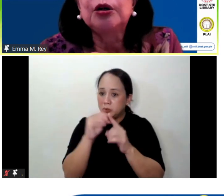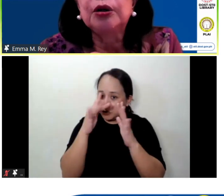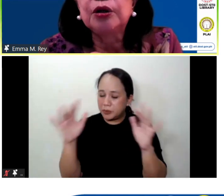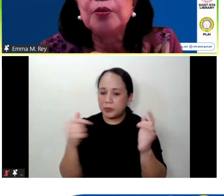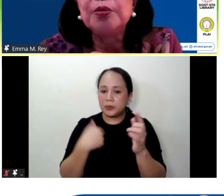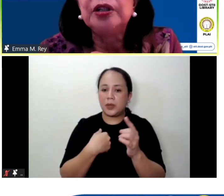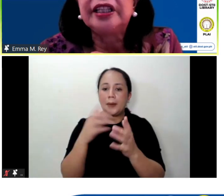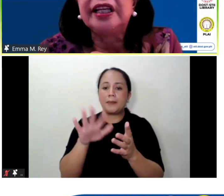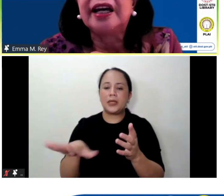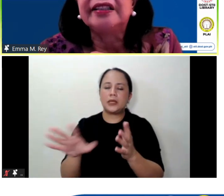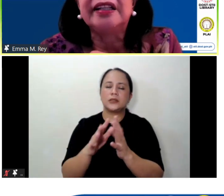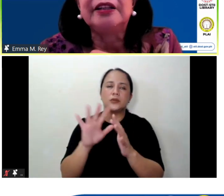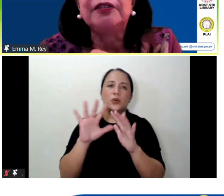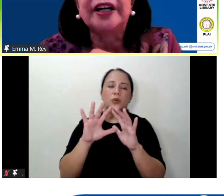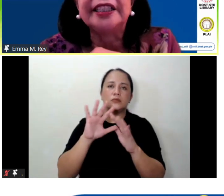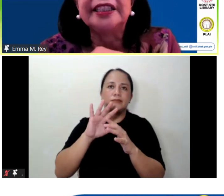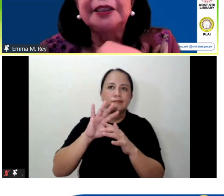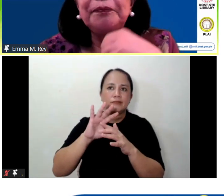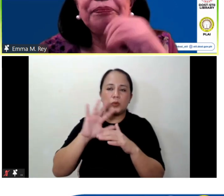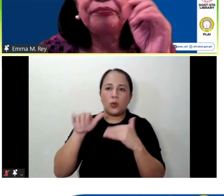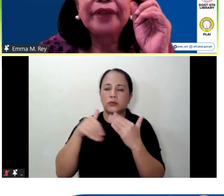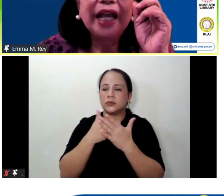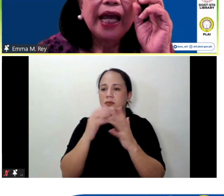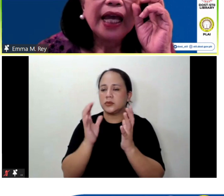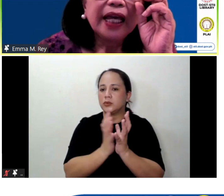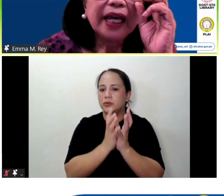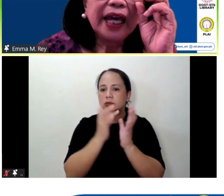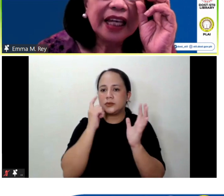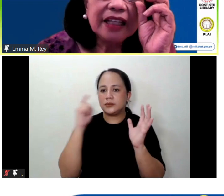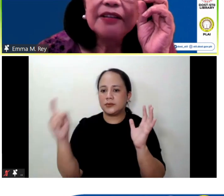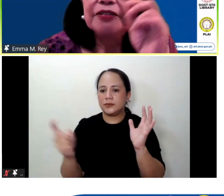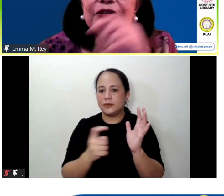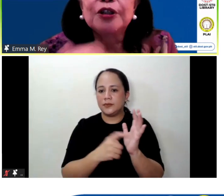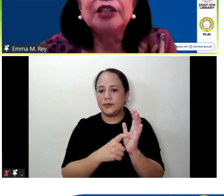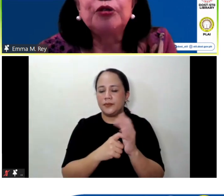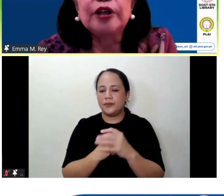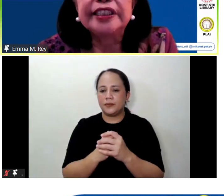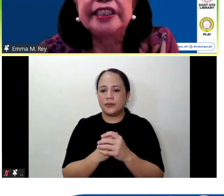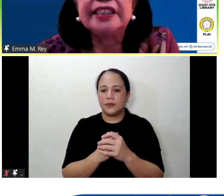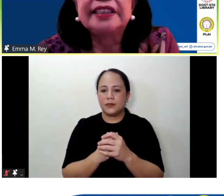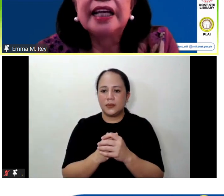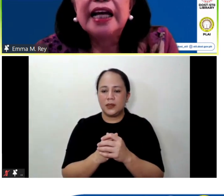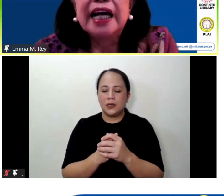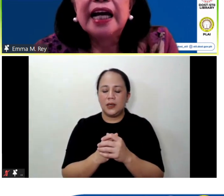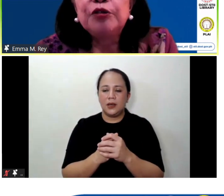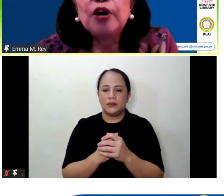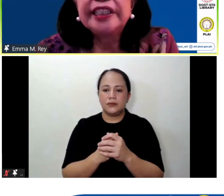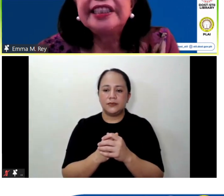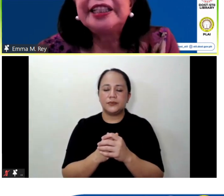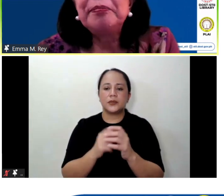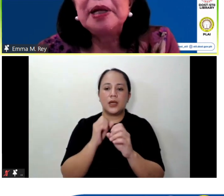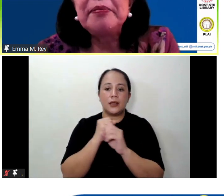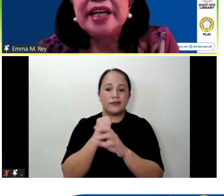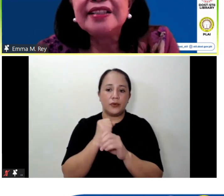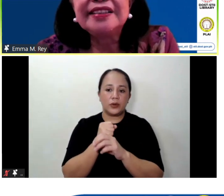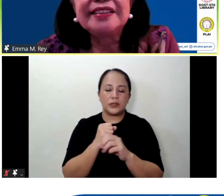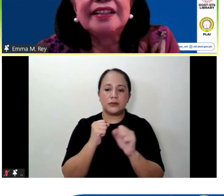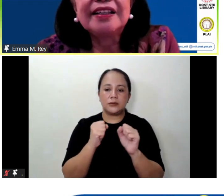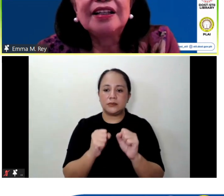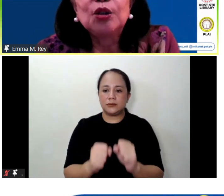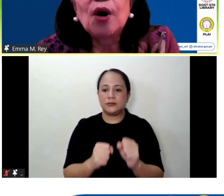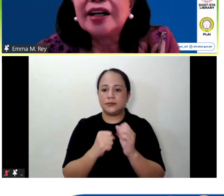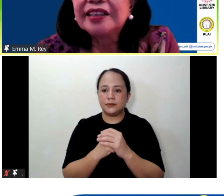whole community identifies. A for advocacies. Advocacy simply